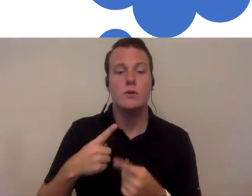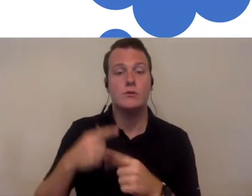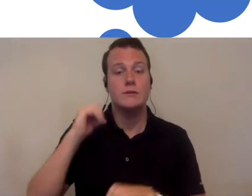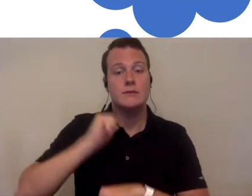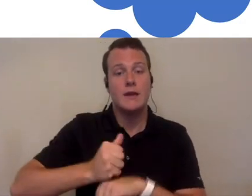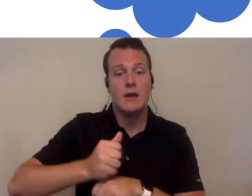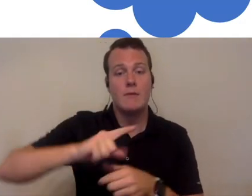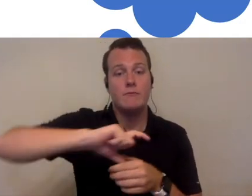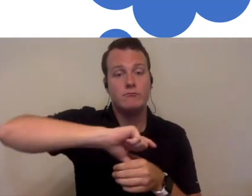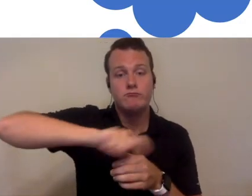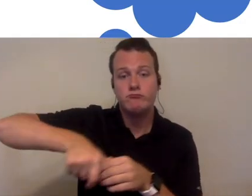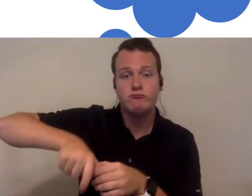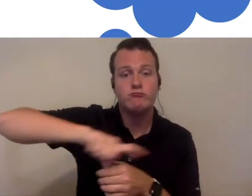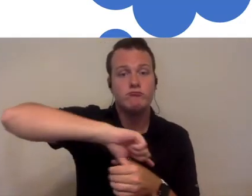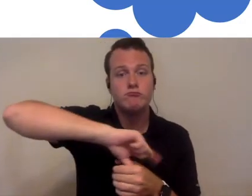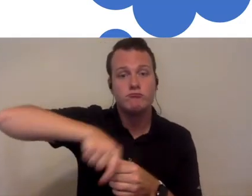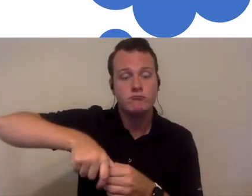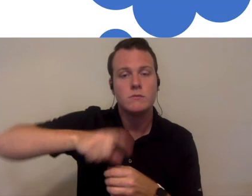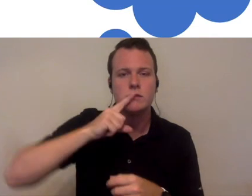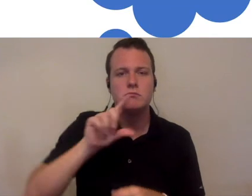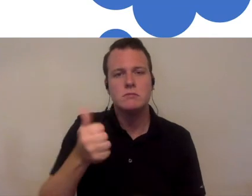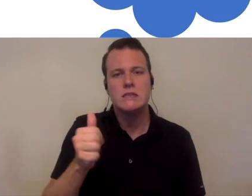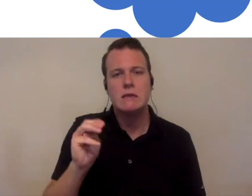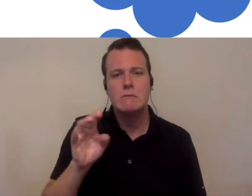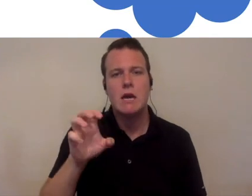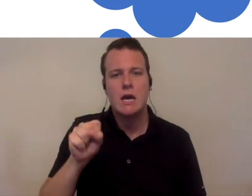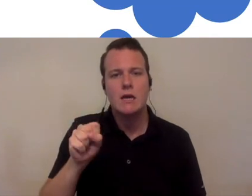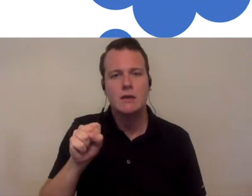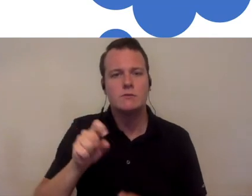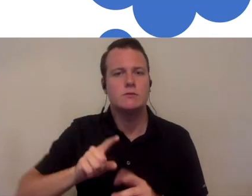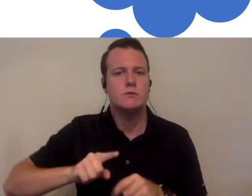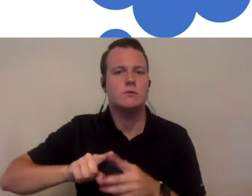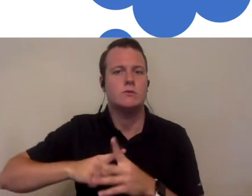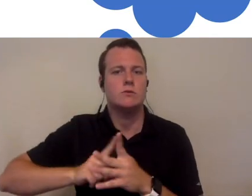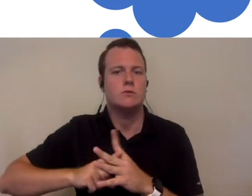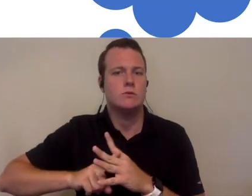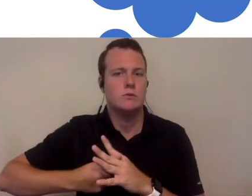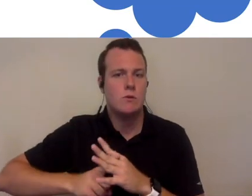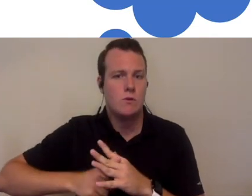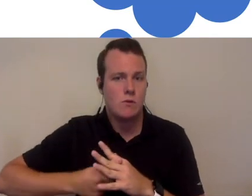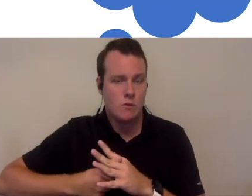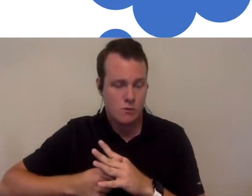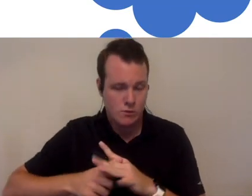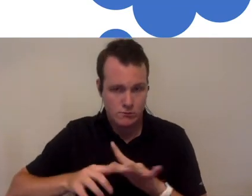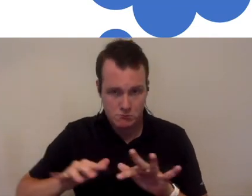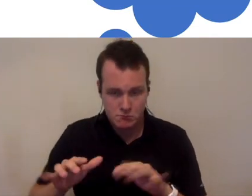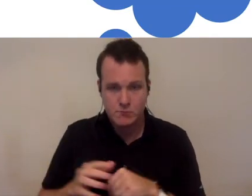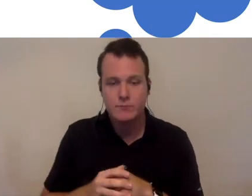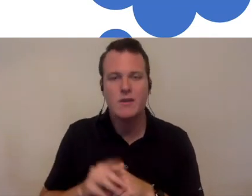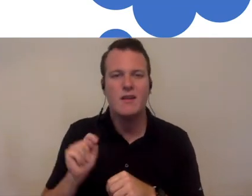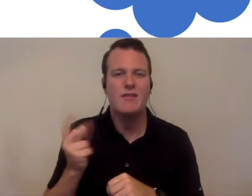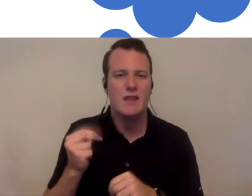radius, keep it within that 10-mile radius at first and work that way.